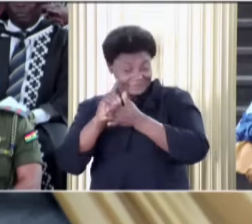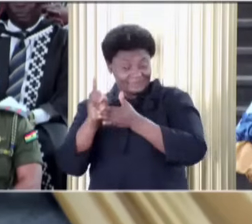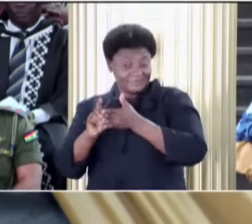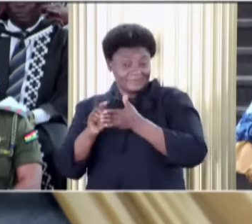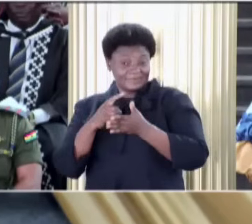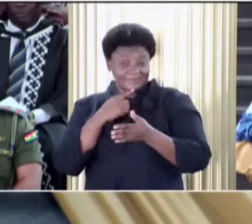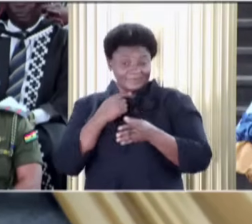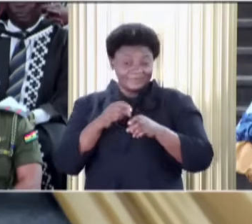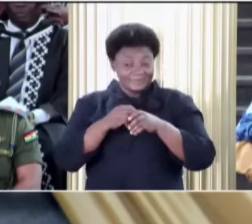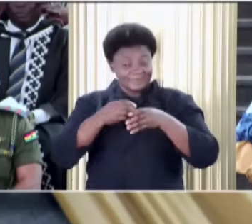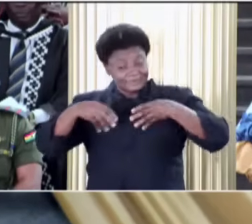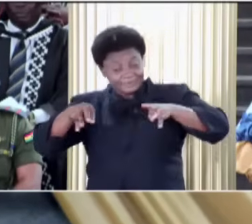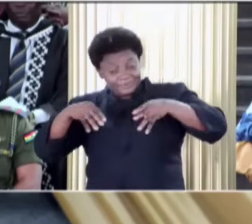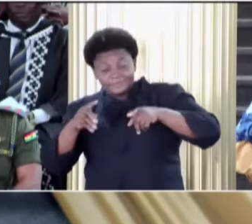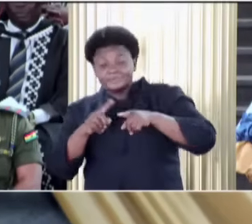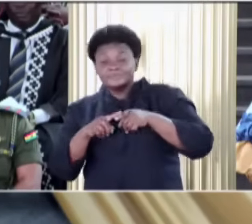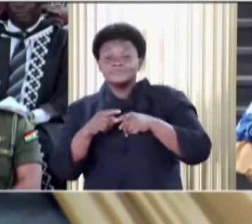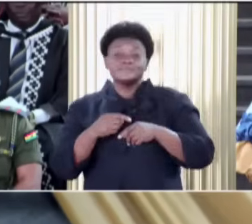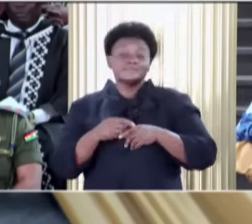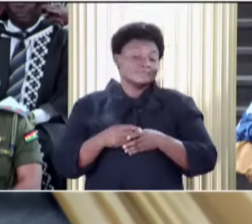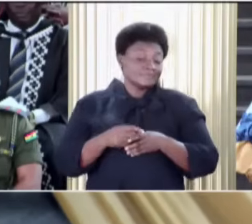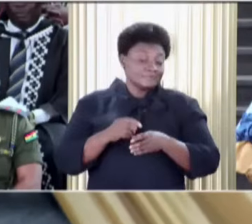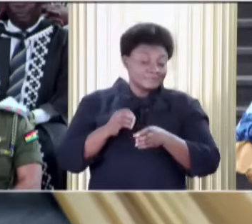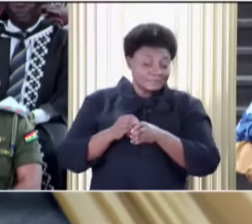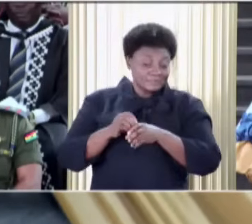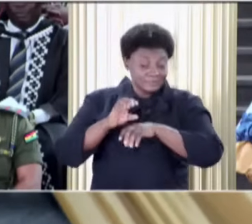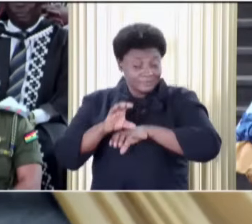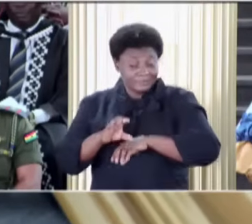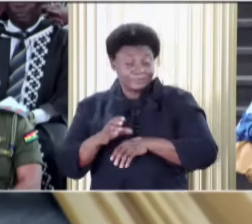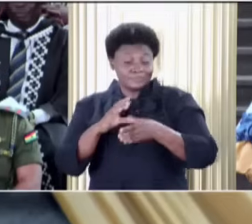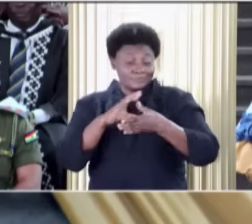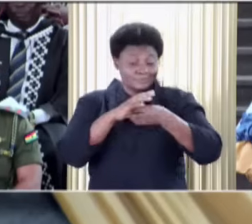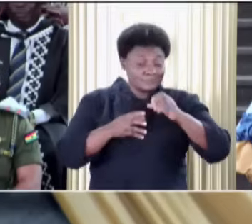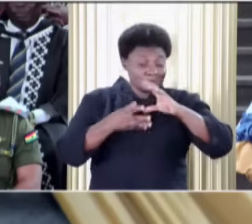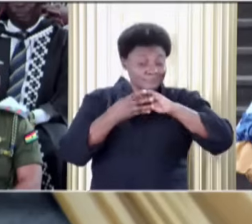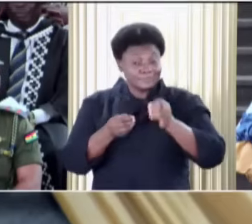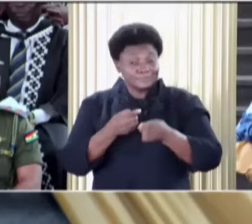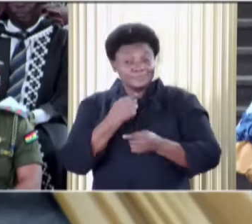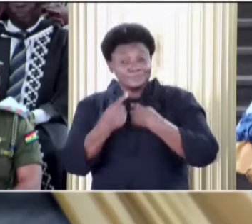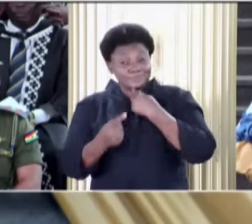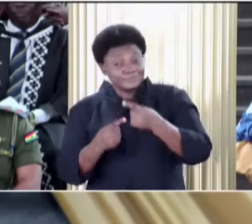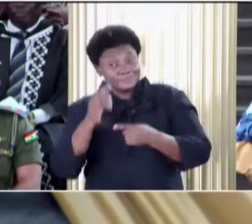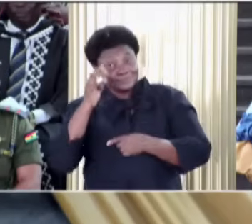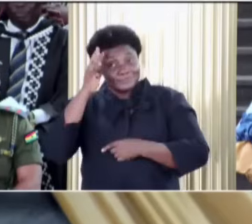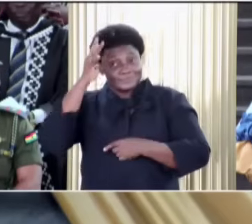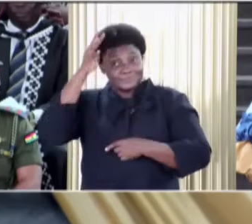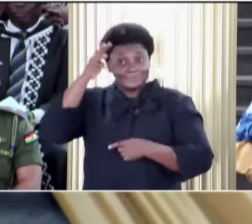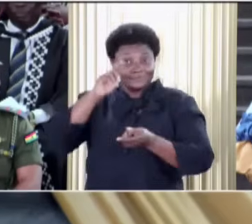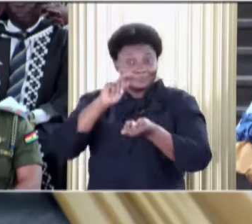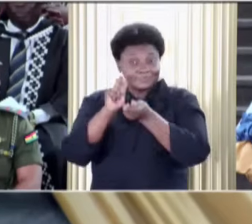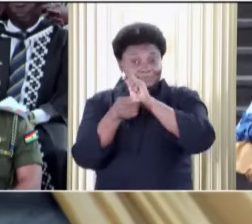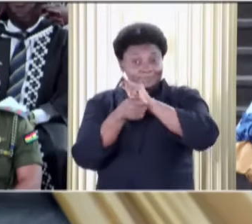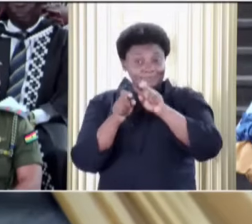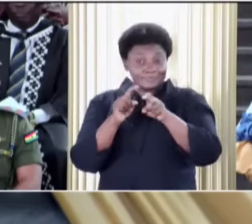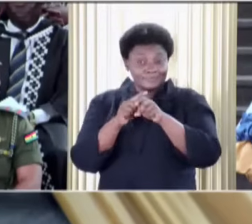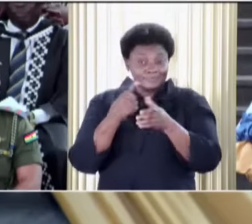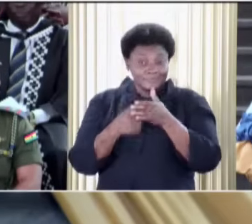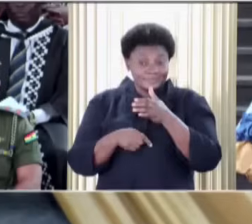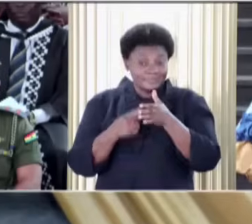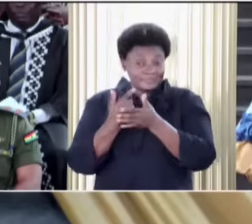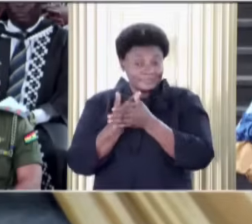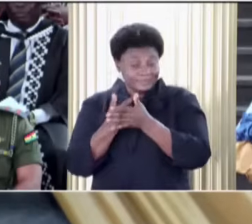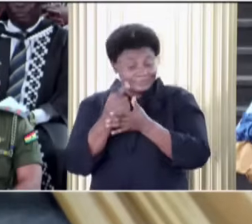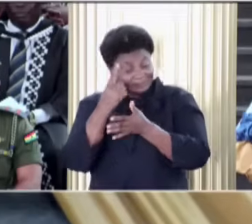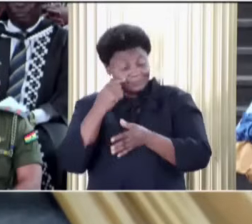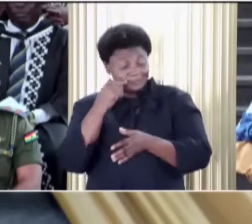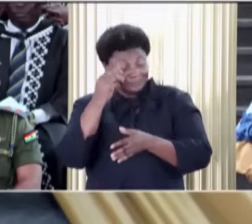to marketing that blend culture, storytelling, innovation, and transforming brands and initiatives into